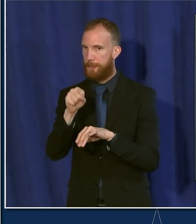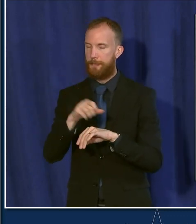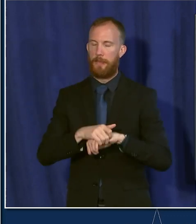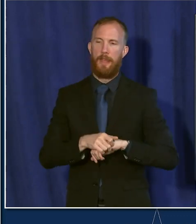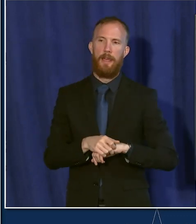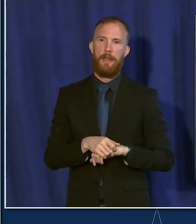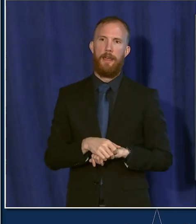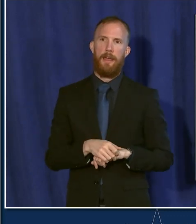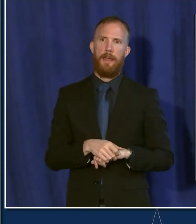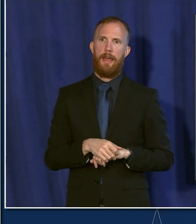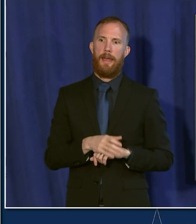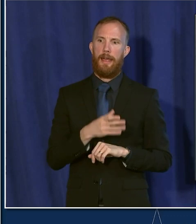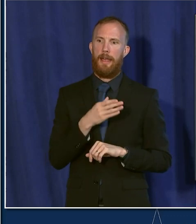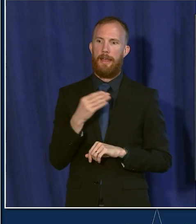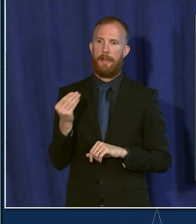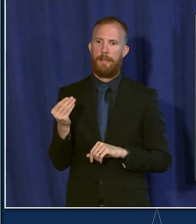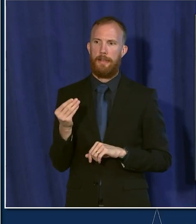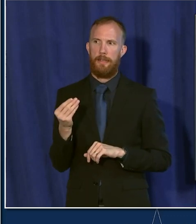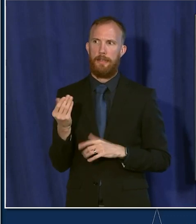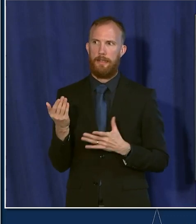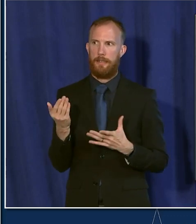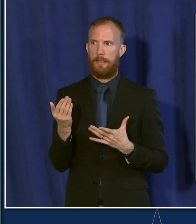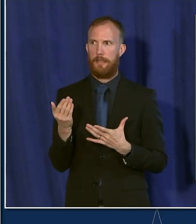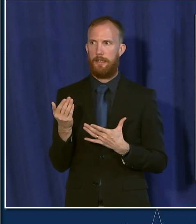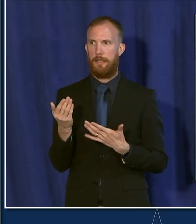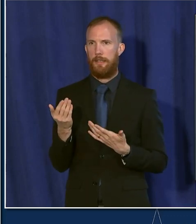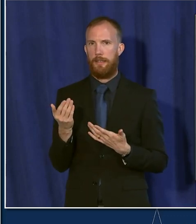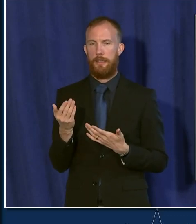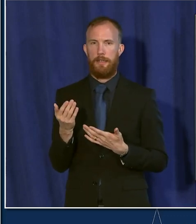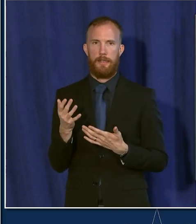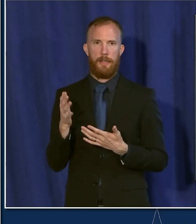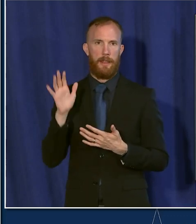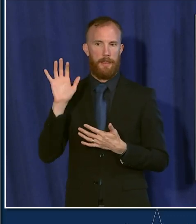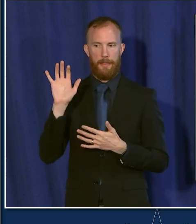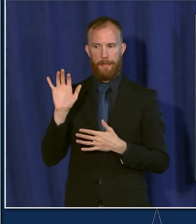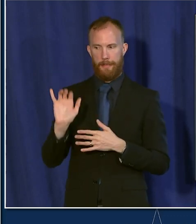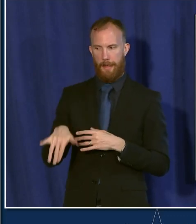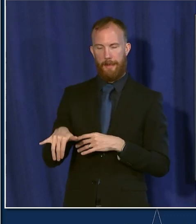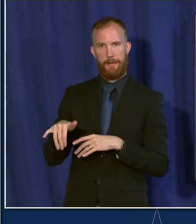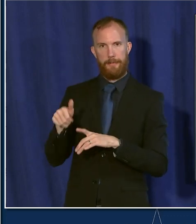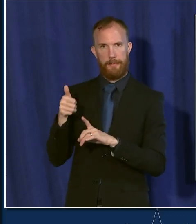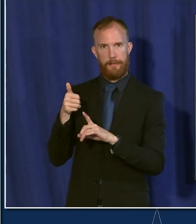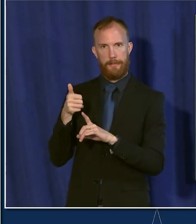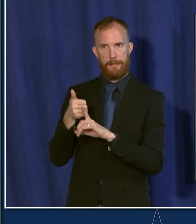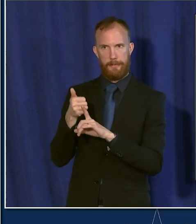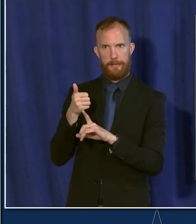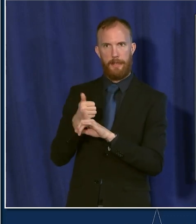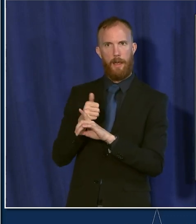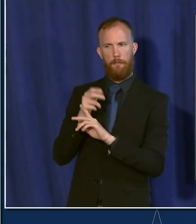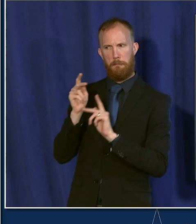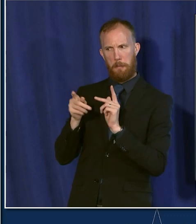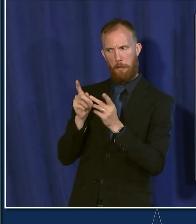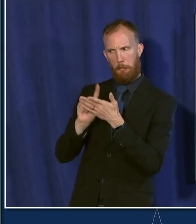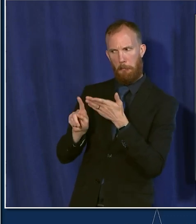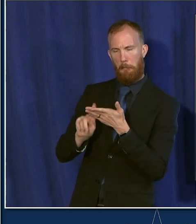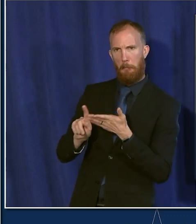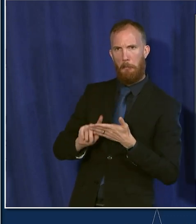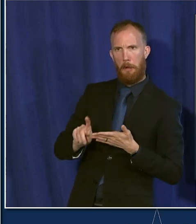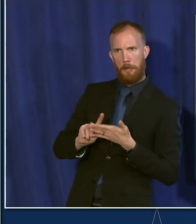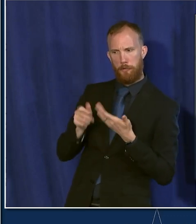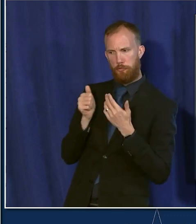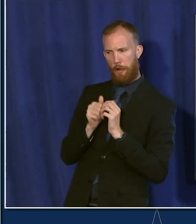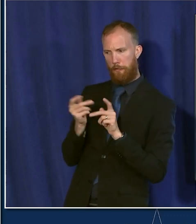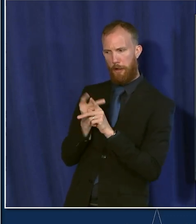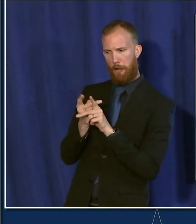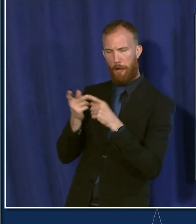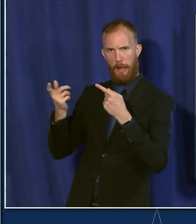And that this was actually sort of a nationwide investigation and follow-up, because it is unusual to see that. There